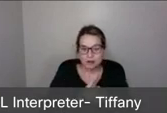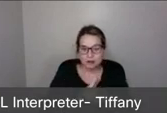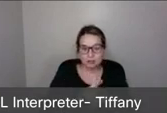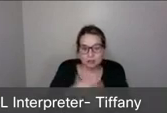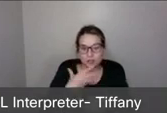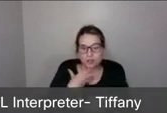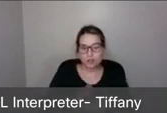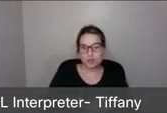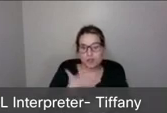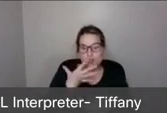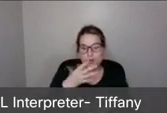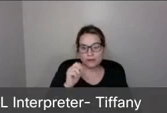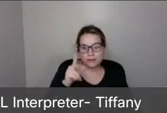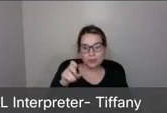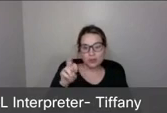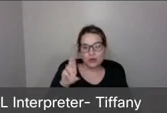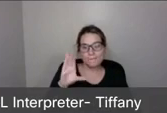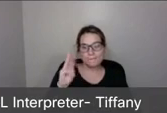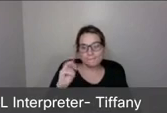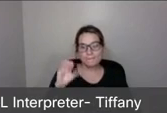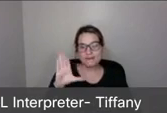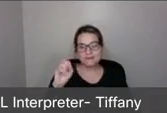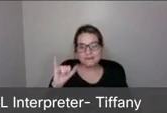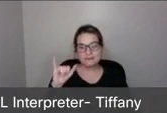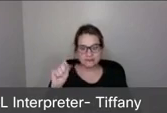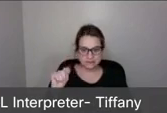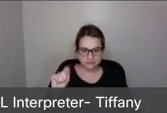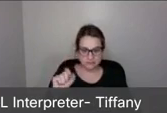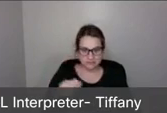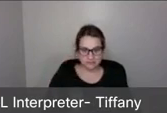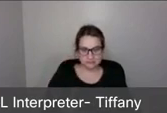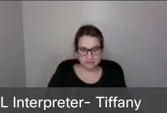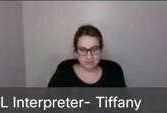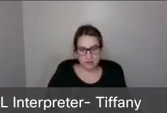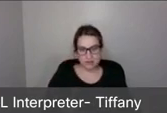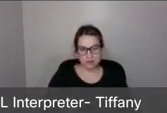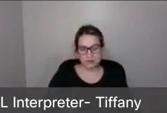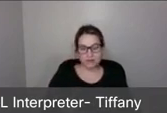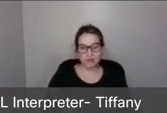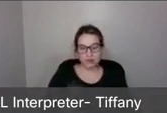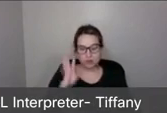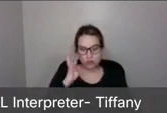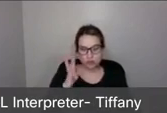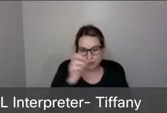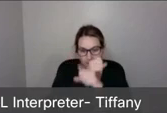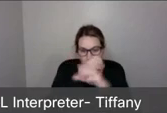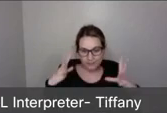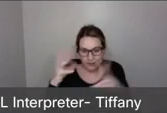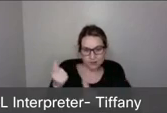supremacists. Gosar is a white supremacist, and he created an image of